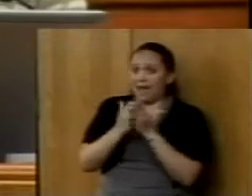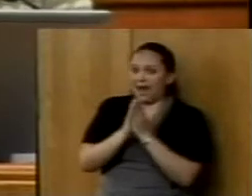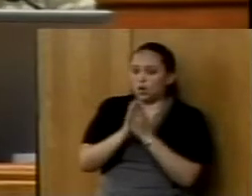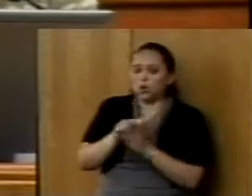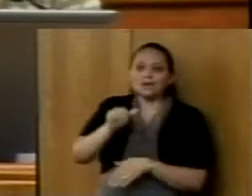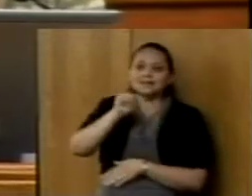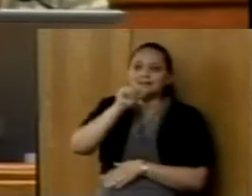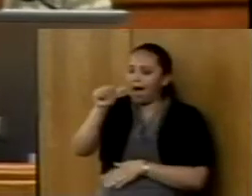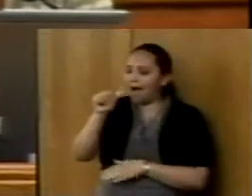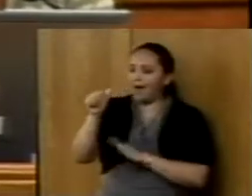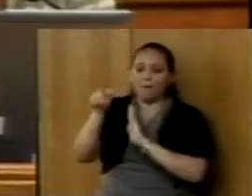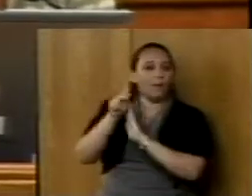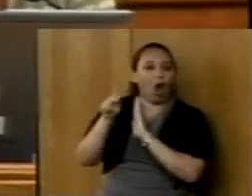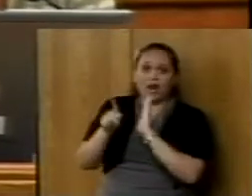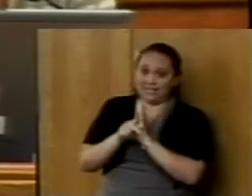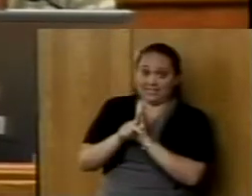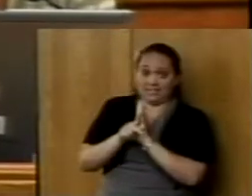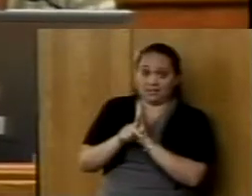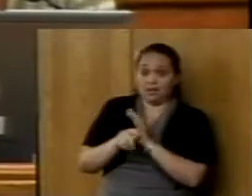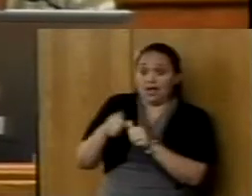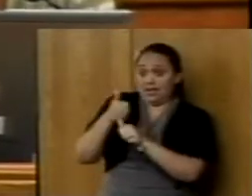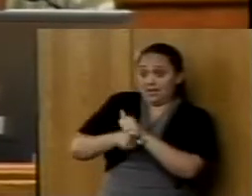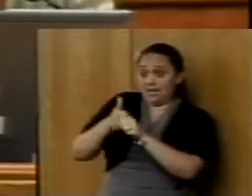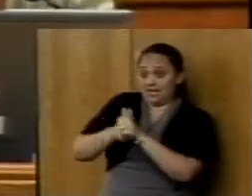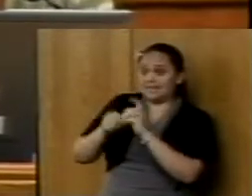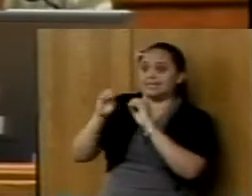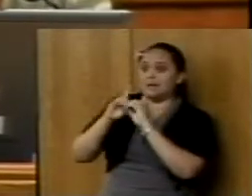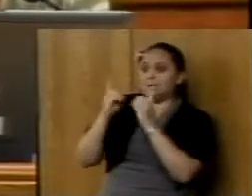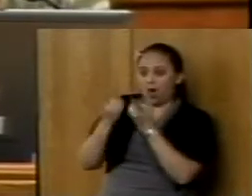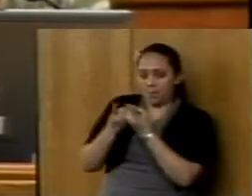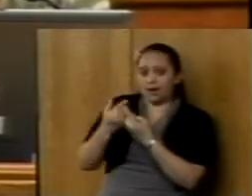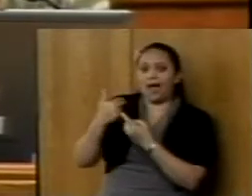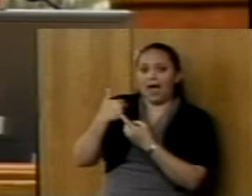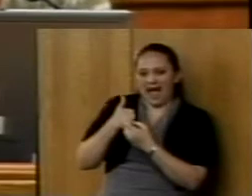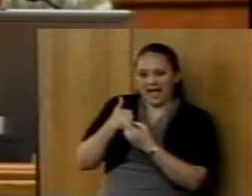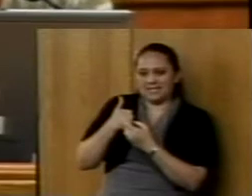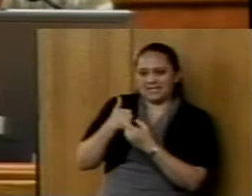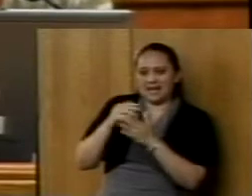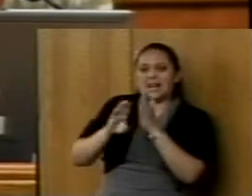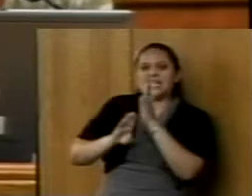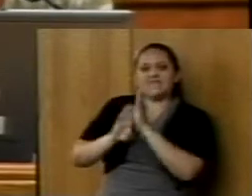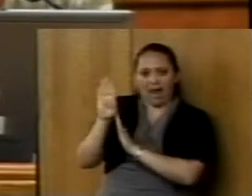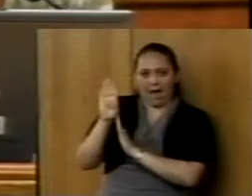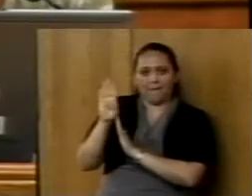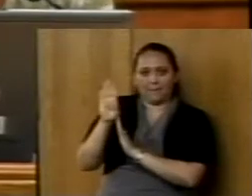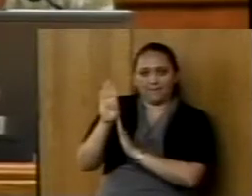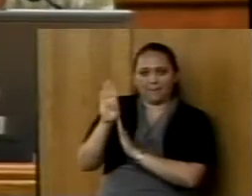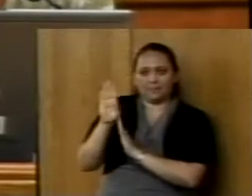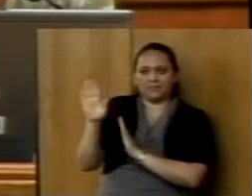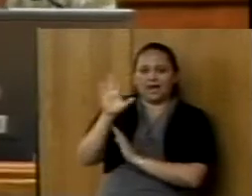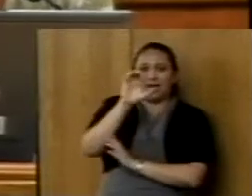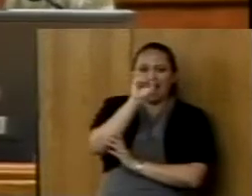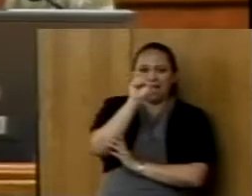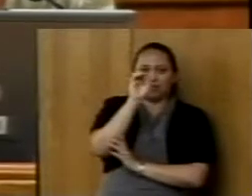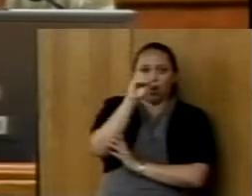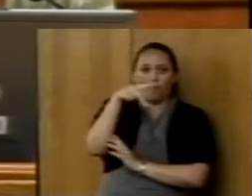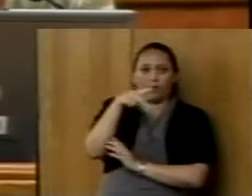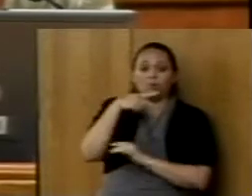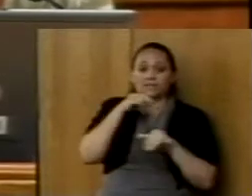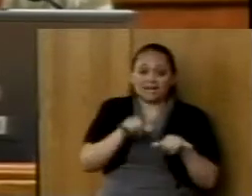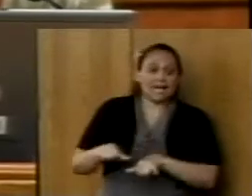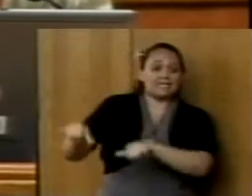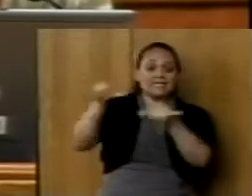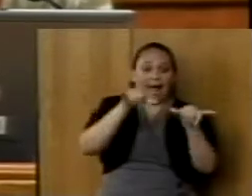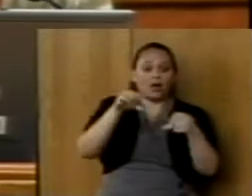policy, and each department develops an SOP, which is a standard